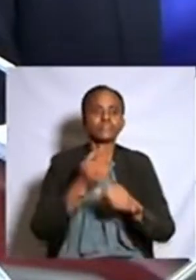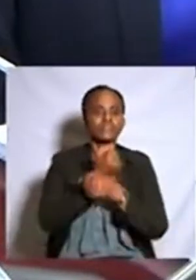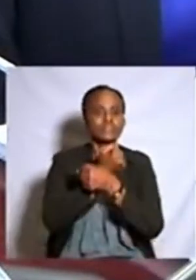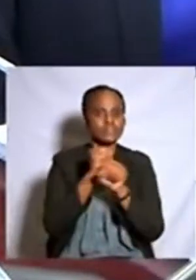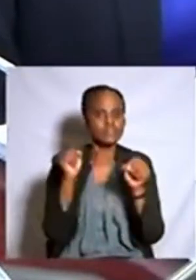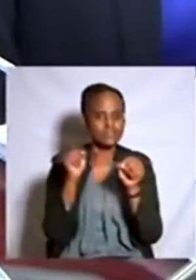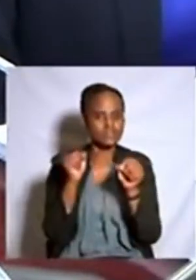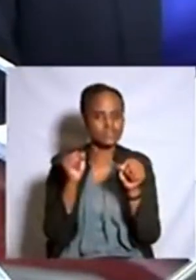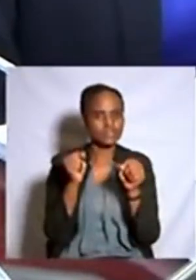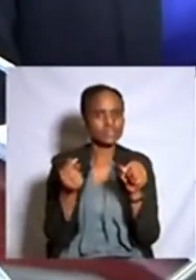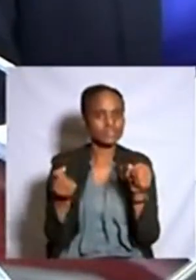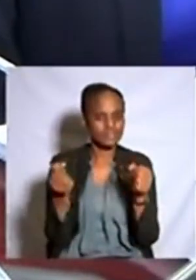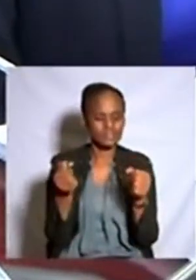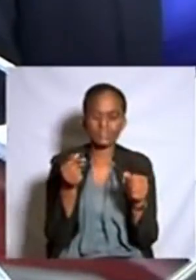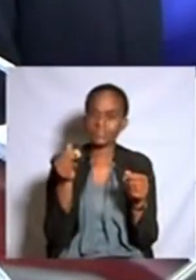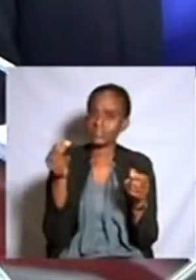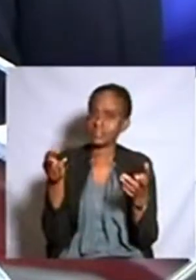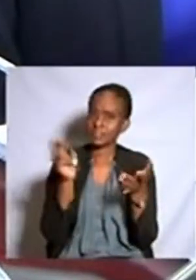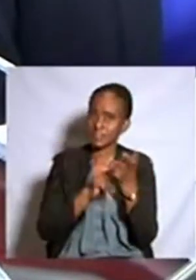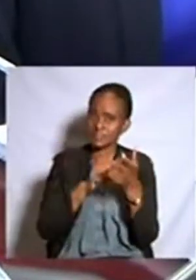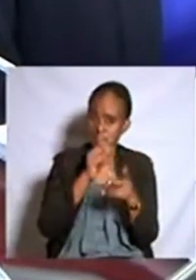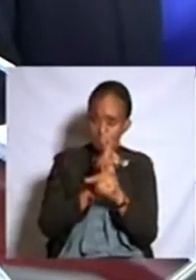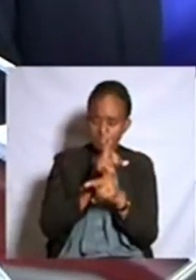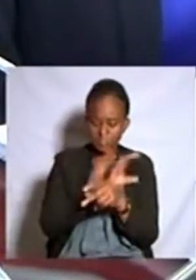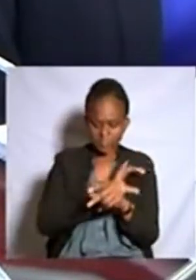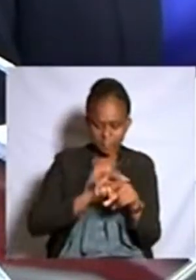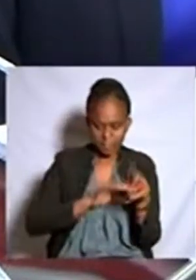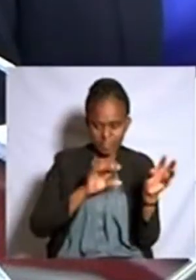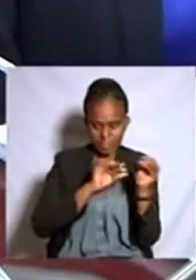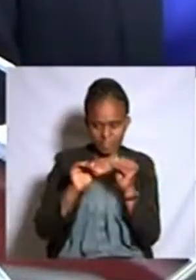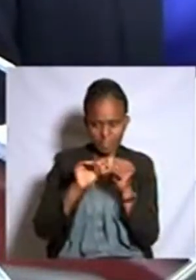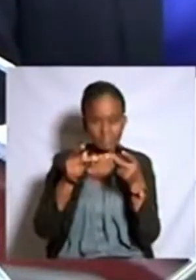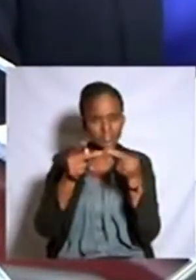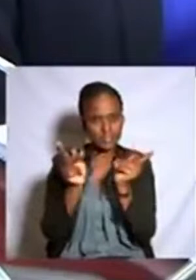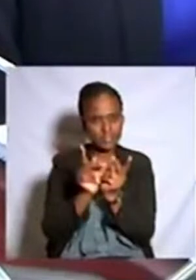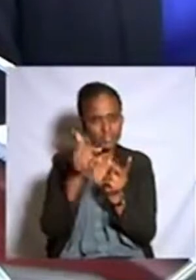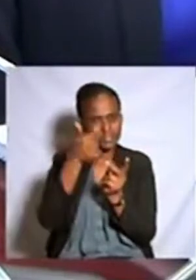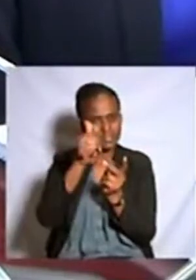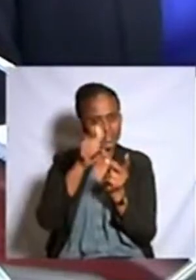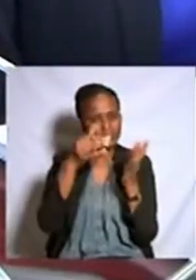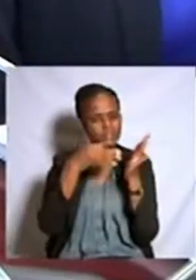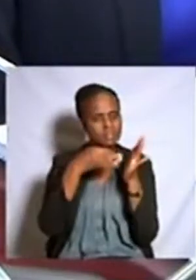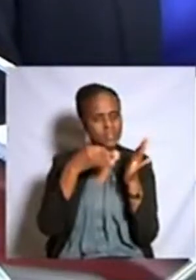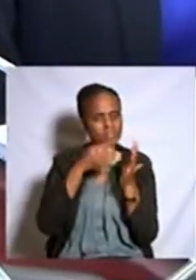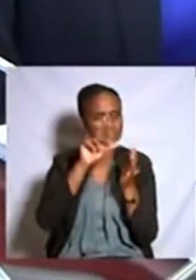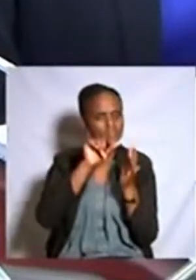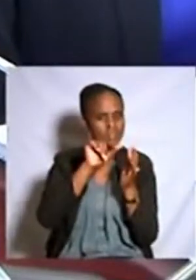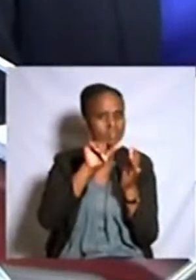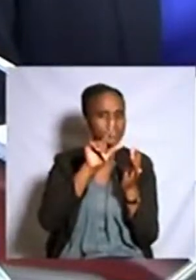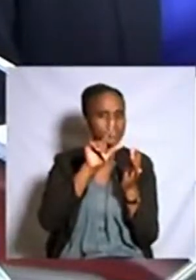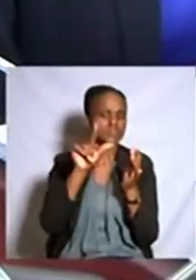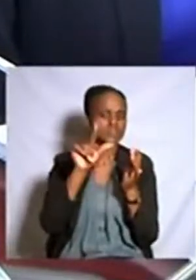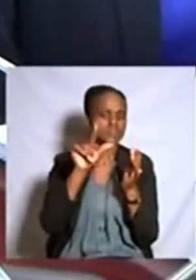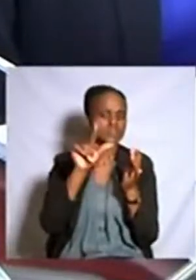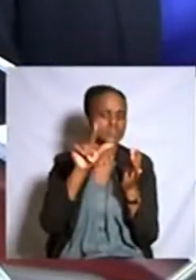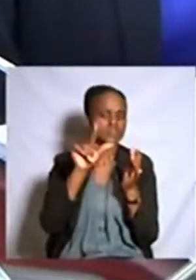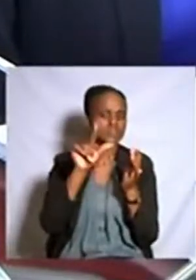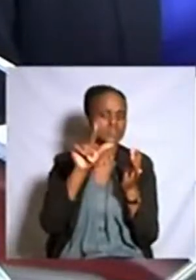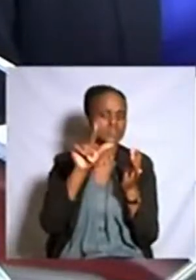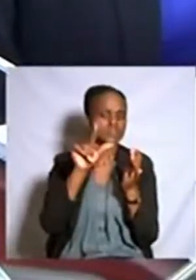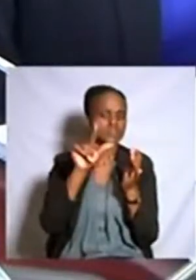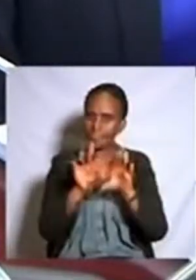will be reinforced by the contractor who is moving on site on 10th February 2023, and this will be